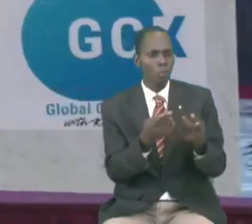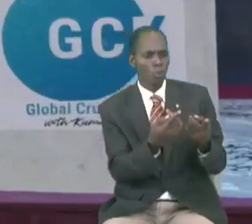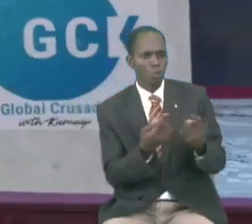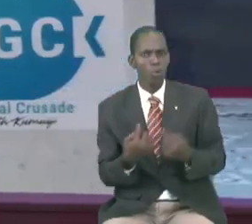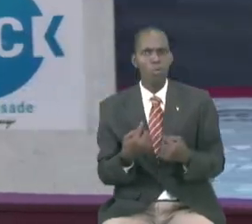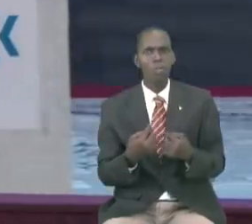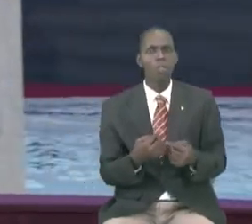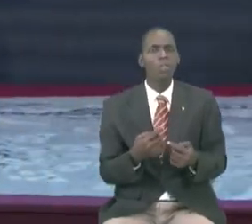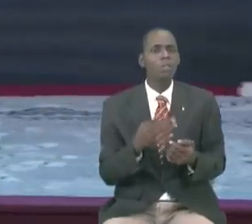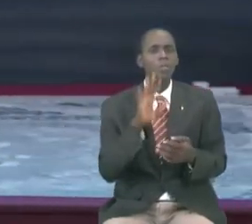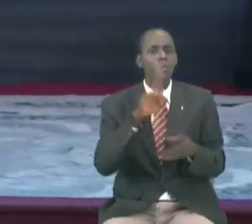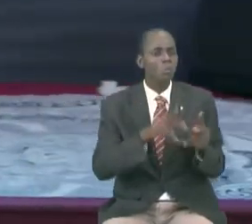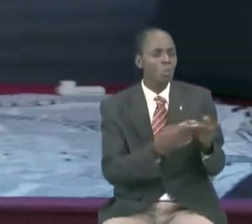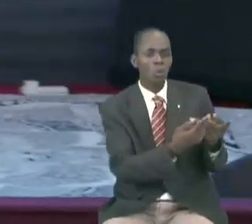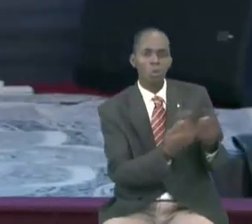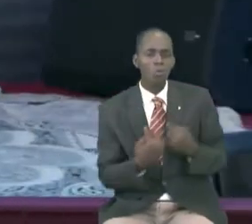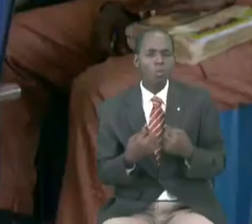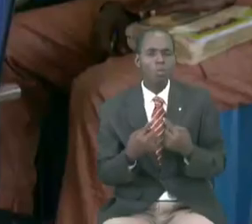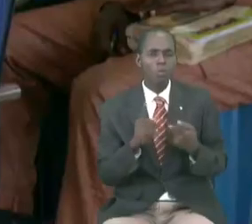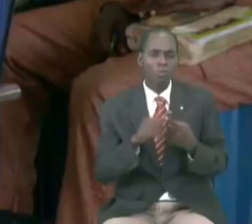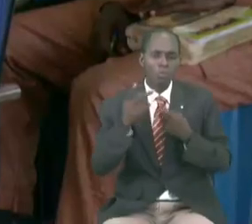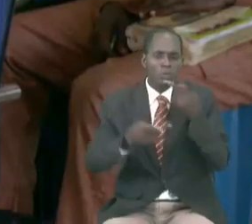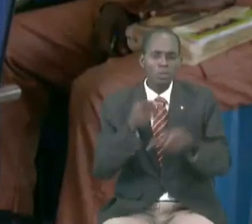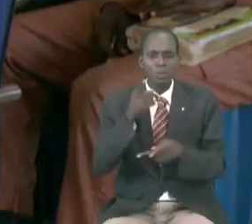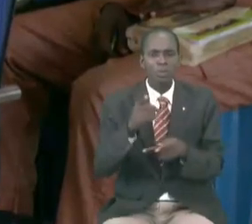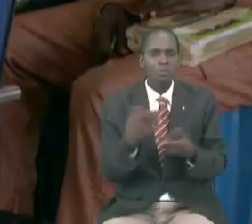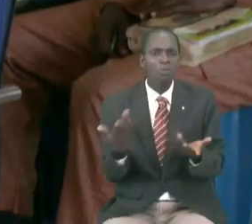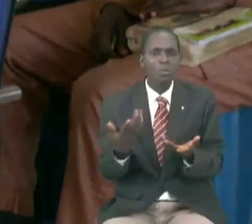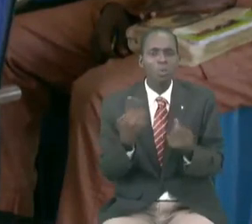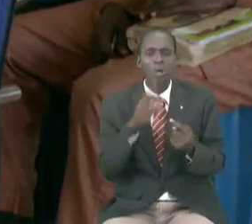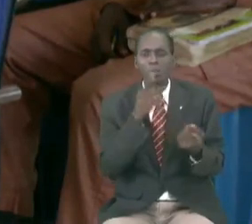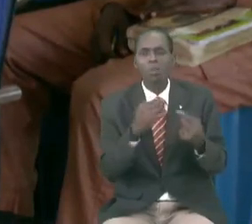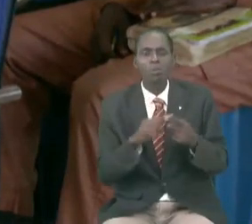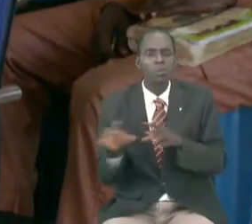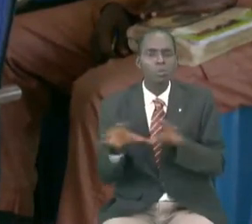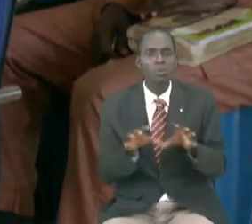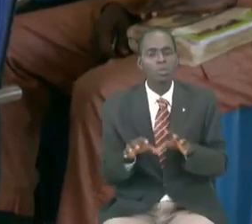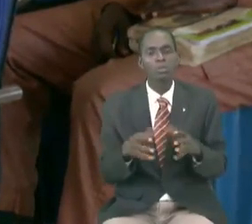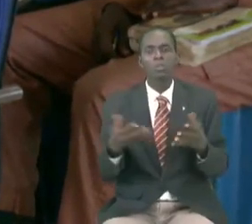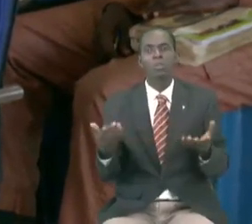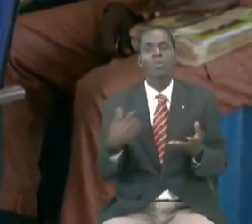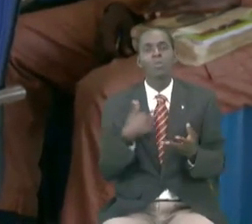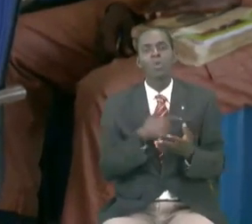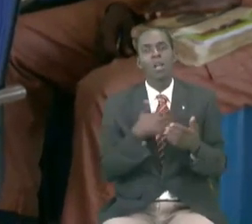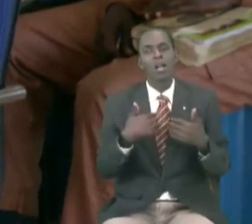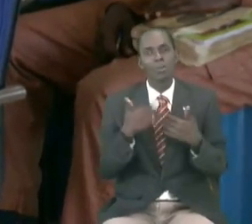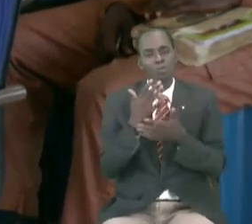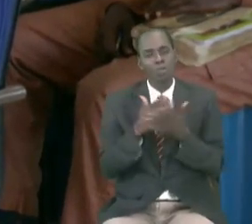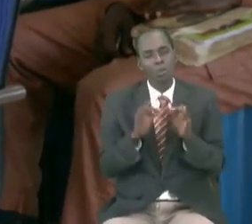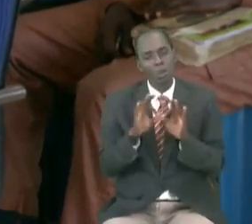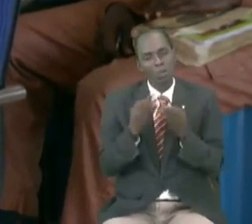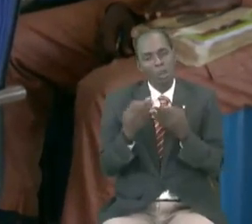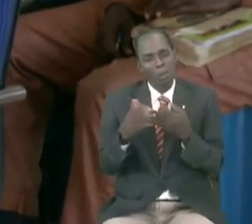family ideas and some family things to share together. You, a preacher, a pastor, a minister, a bishop,